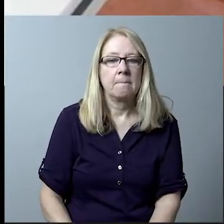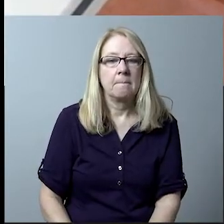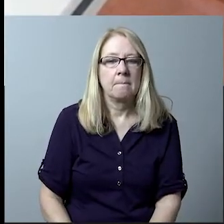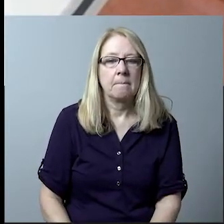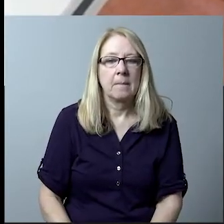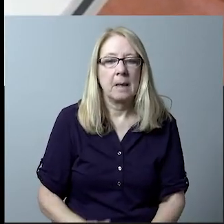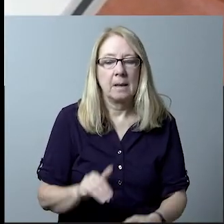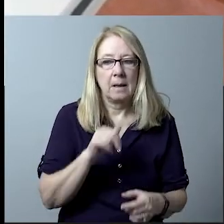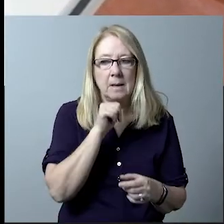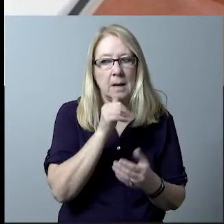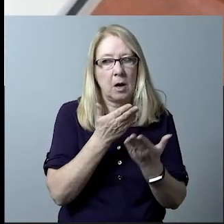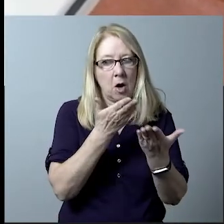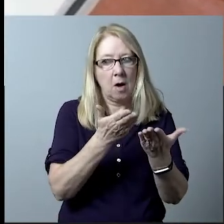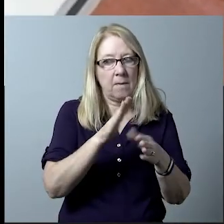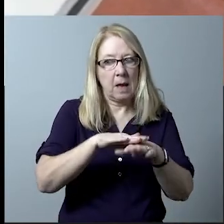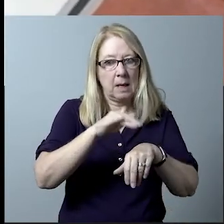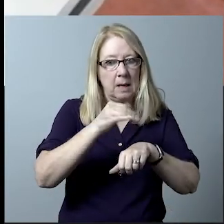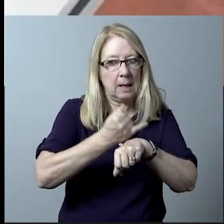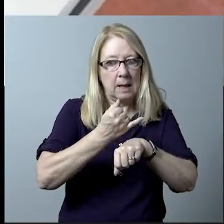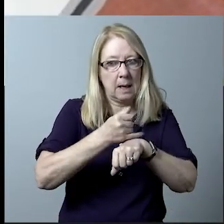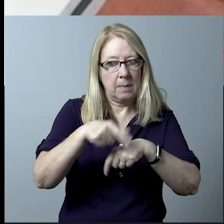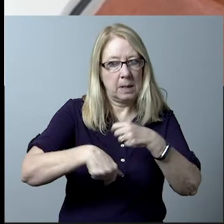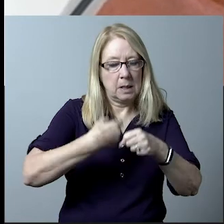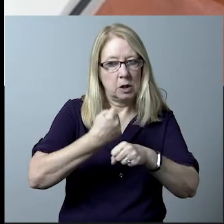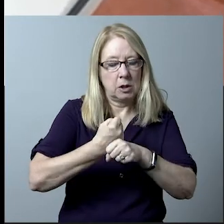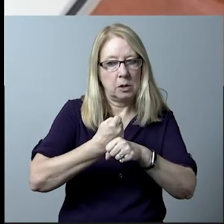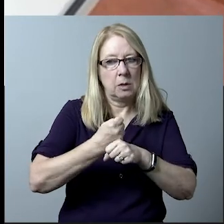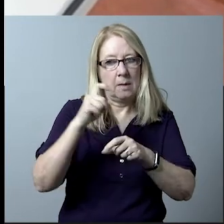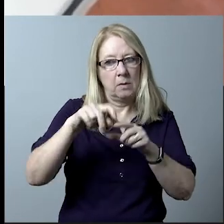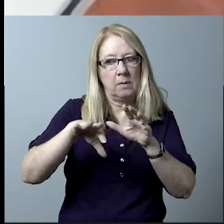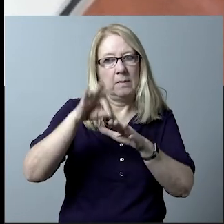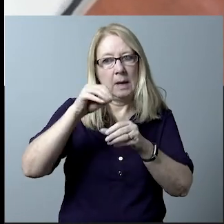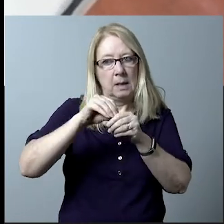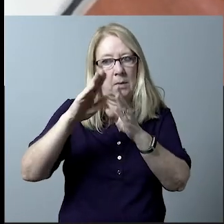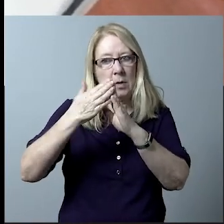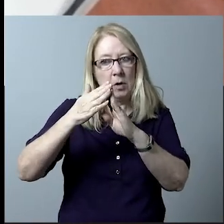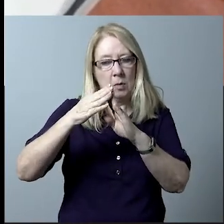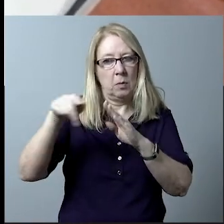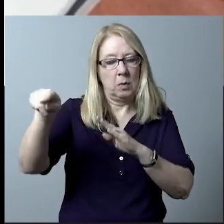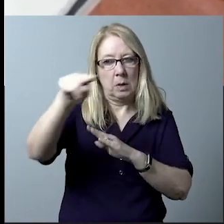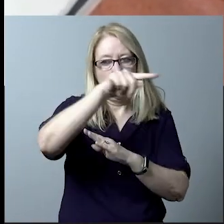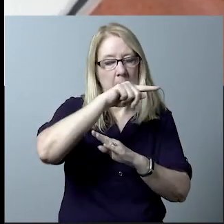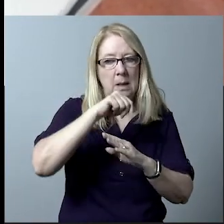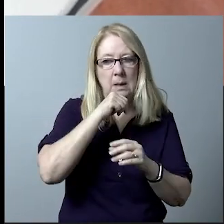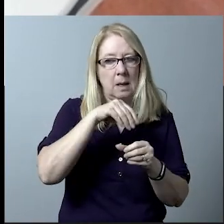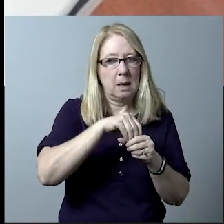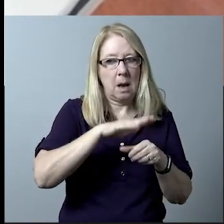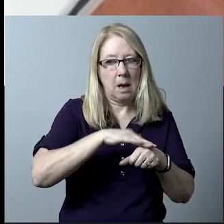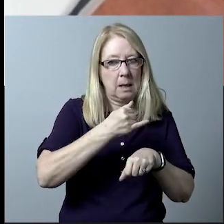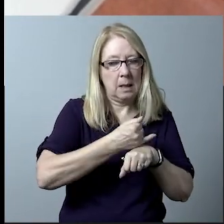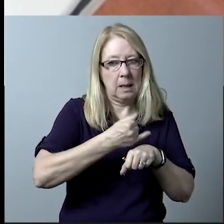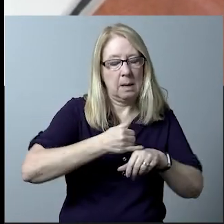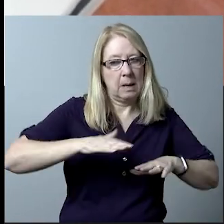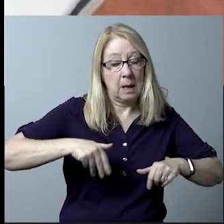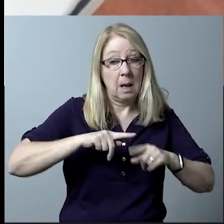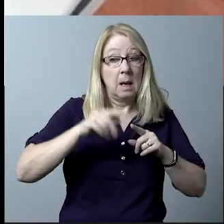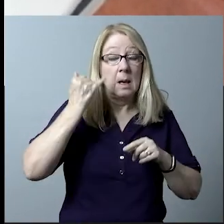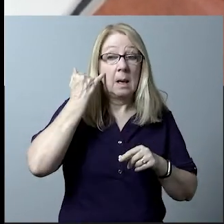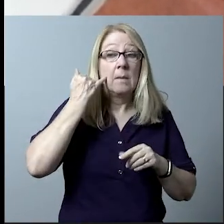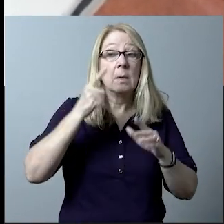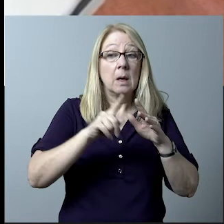Yeah, thanks. So yeah, clarifying that they're not going to be offering campus this year, but so find them in the community, but your insurance will cover it. So great,